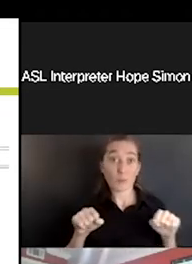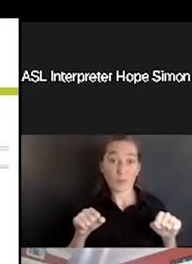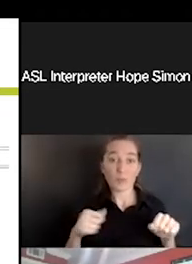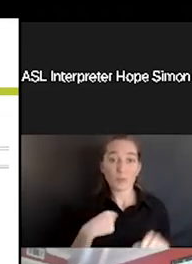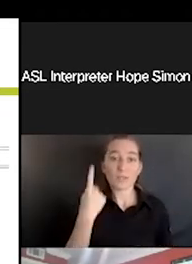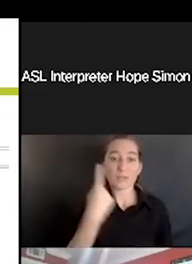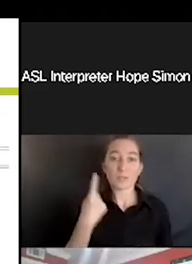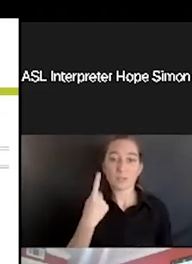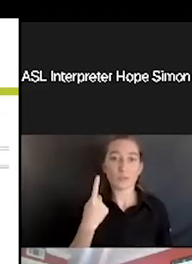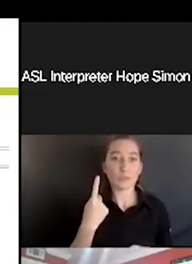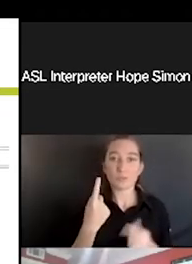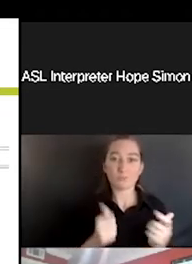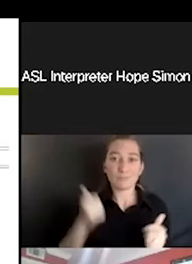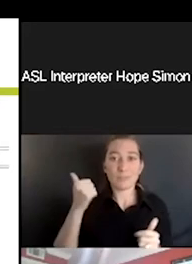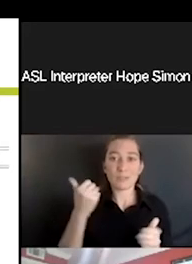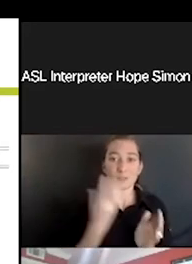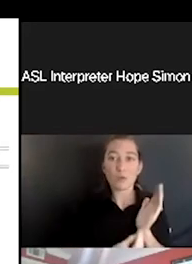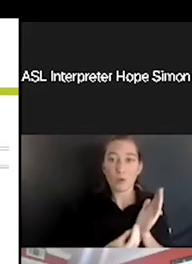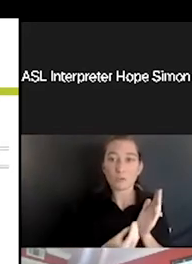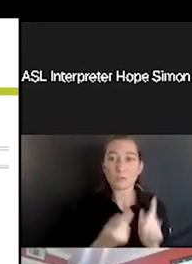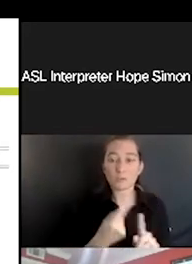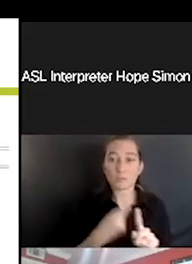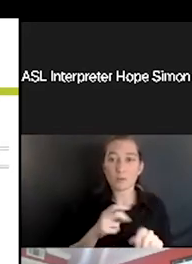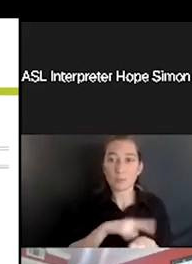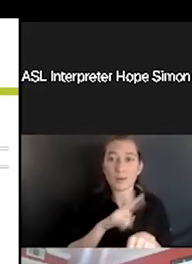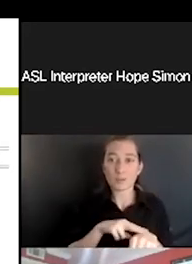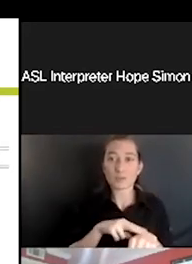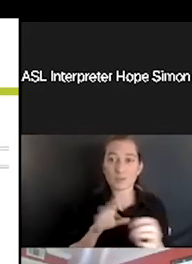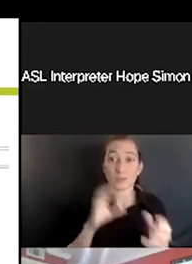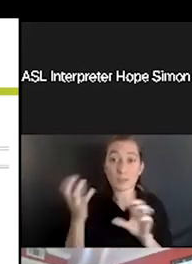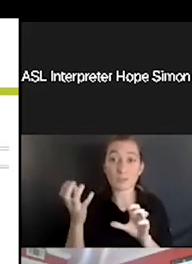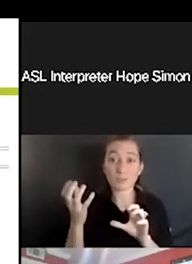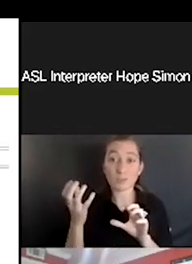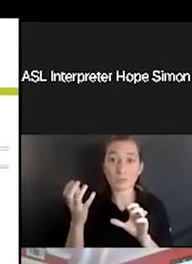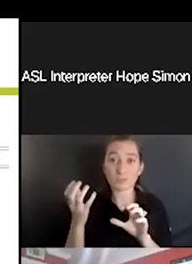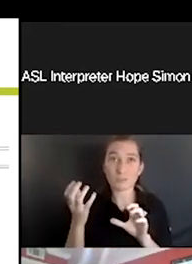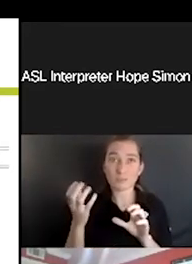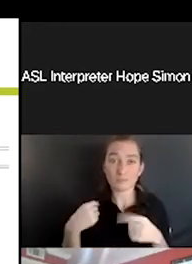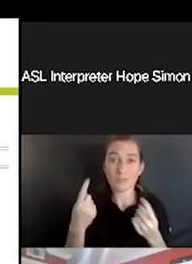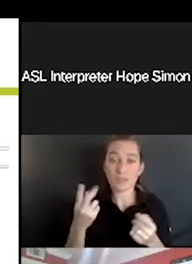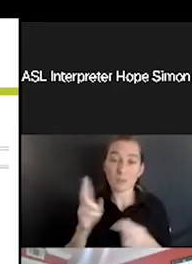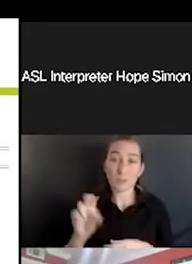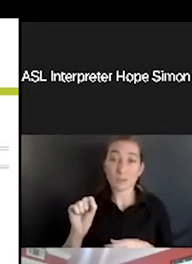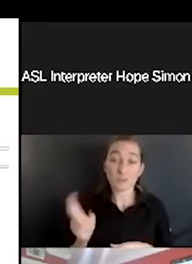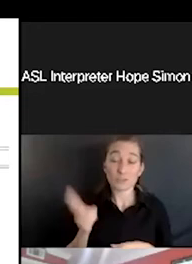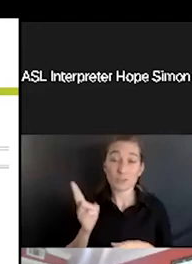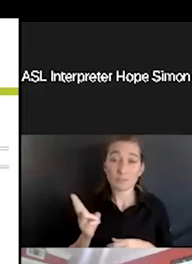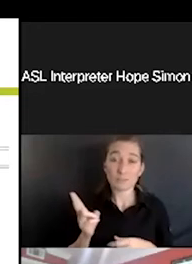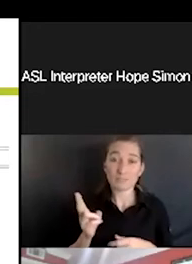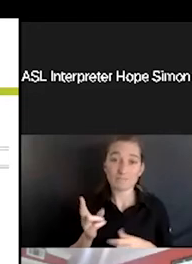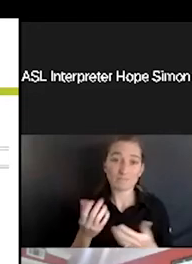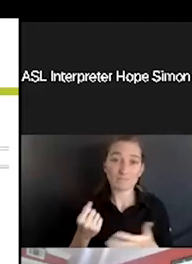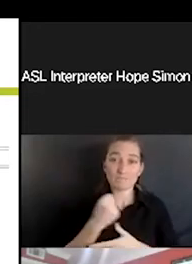the biggest loss due to a natural disaster in U.S. history. I mean, it cost. It depends on